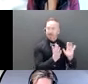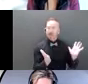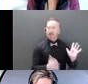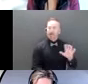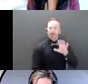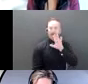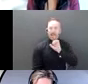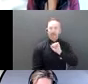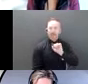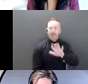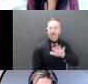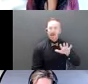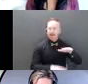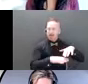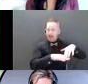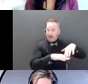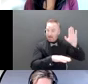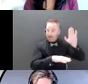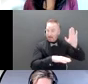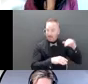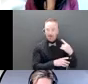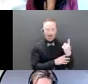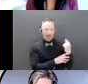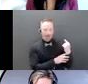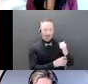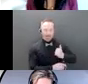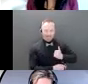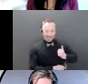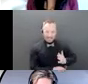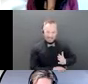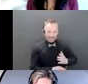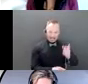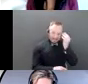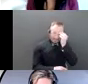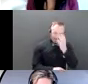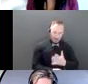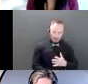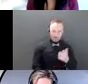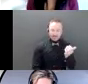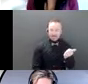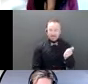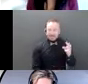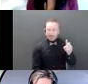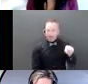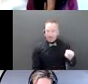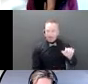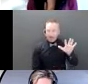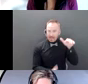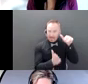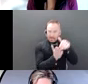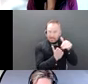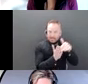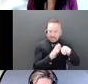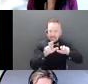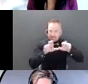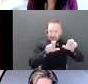Now, last year, Canadians reported losing 16 and a half million in investment fraud. you think, okay, you know, considering that the